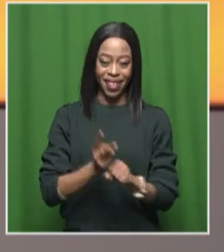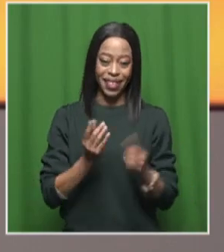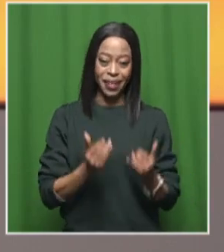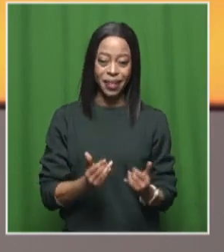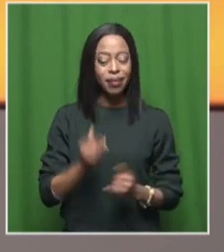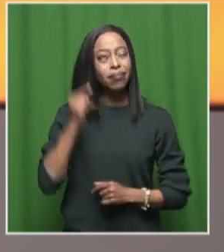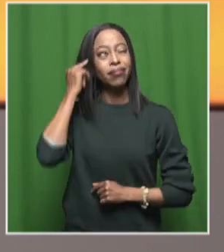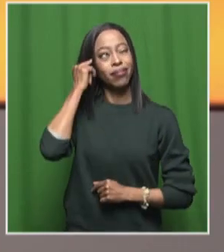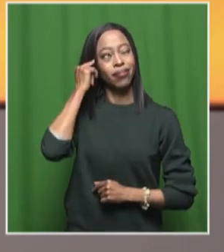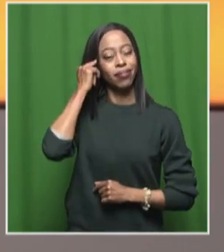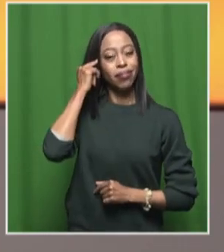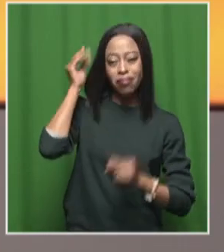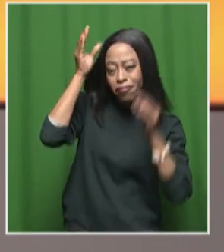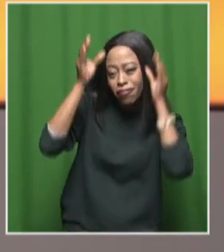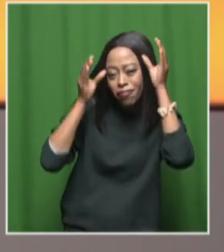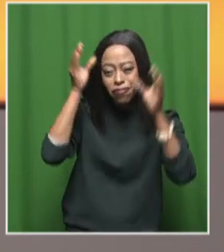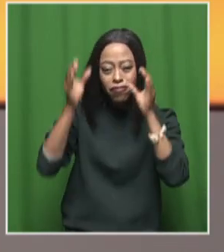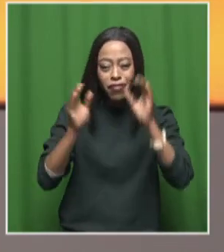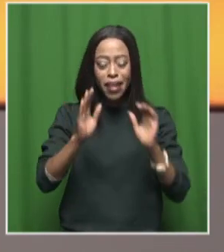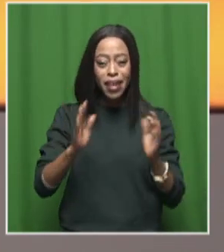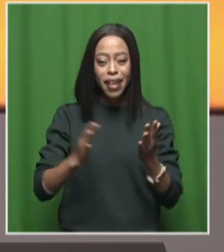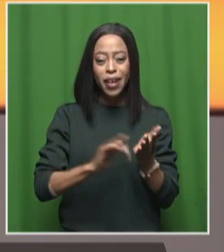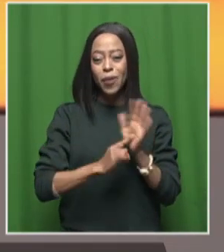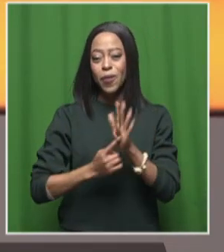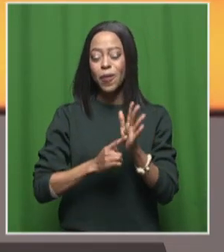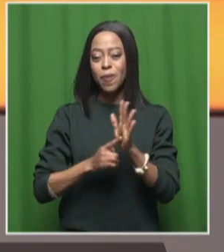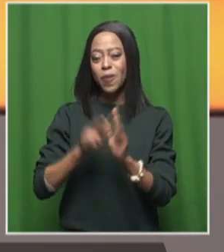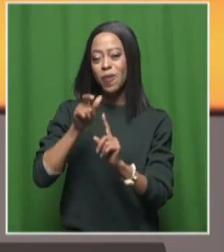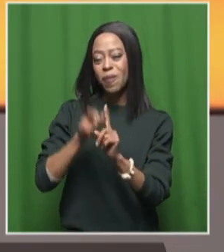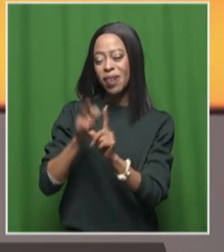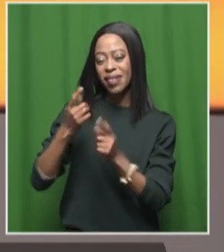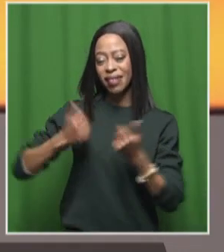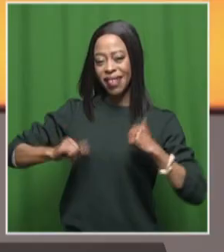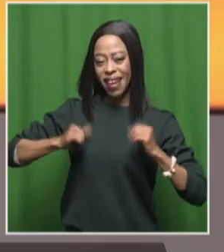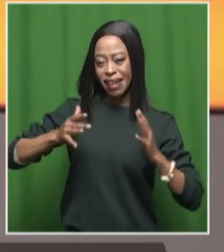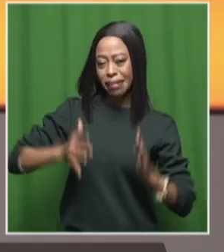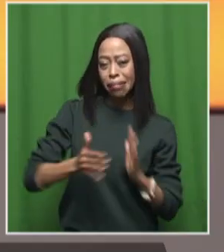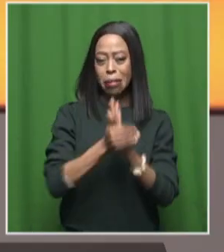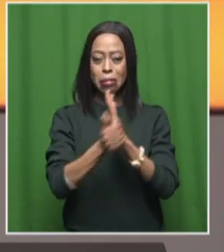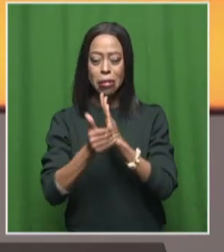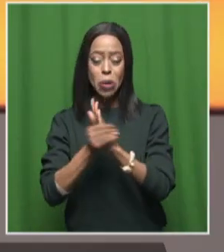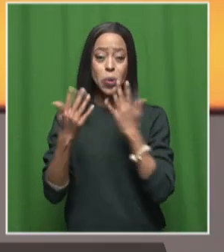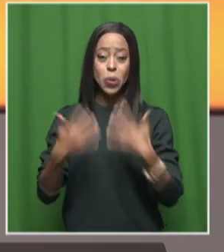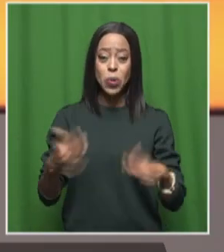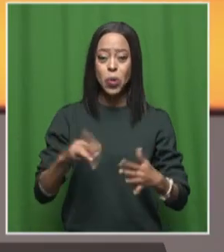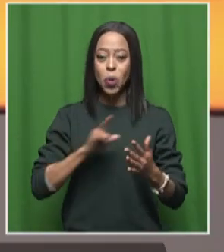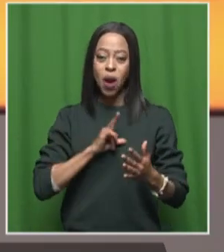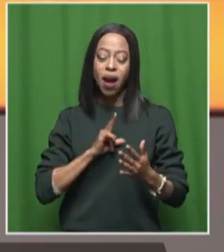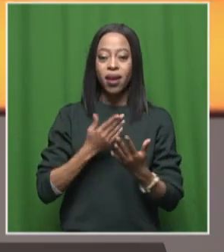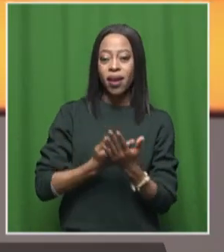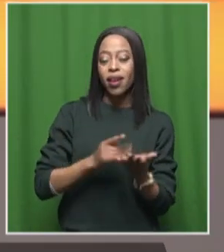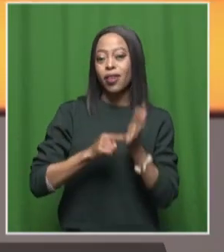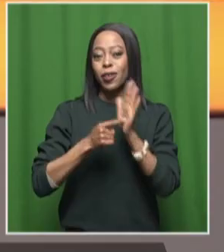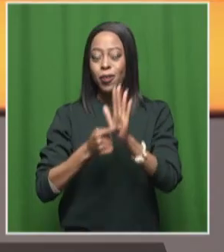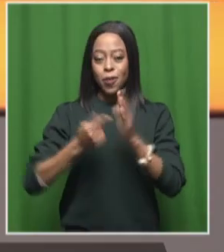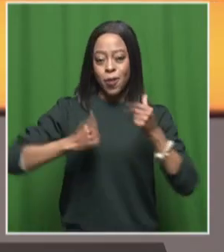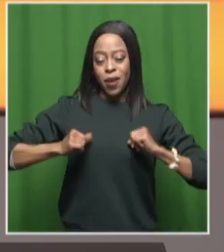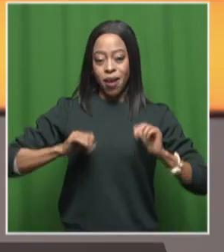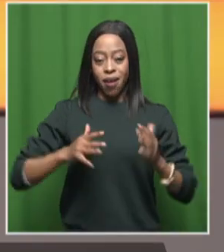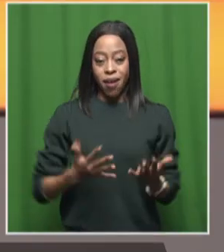ever wondered about the creative process behind your favorite movie characters and the talented actors who actually bring them to life? Well, Joseph Masilo offers